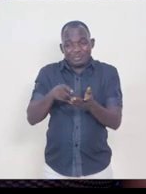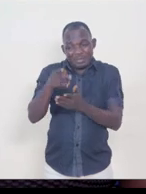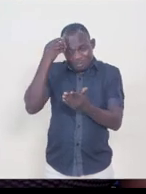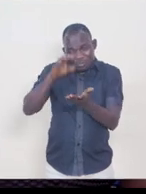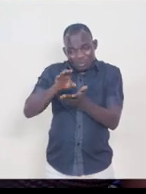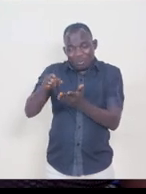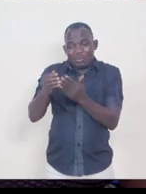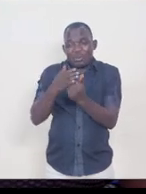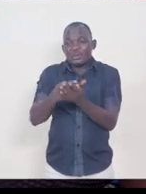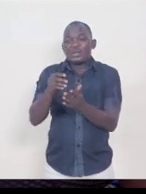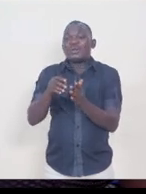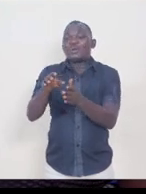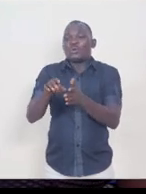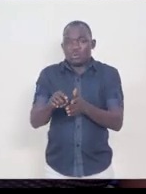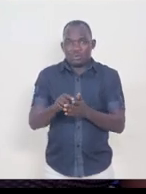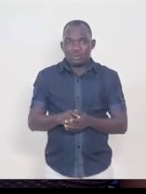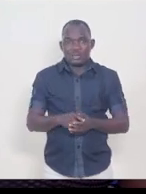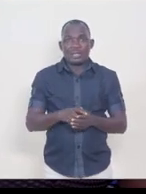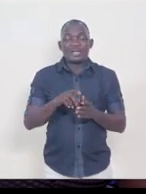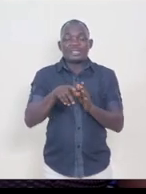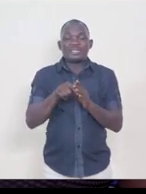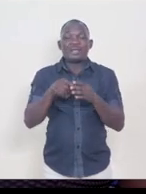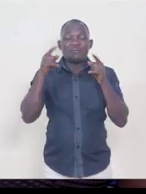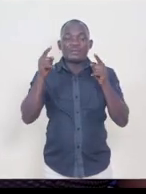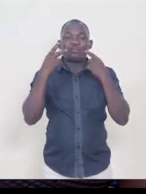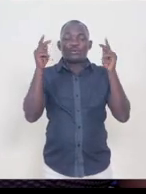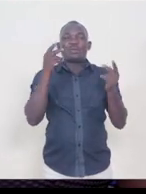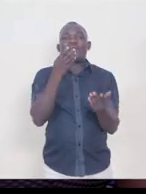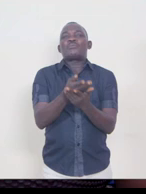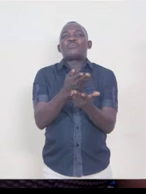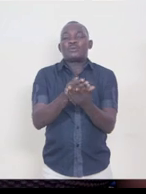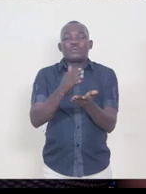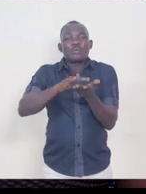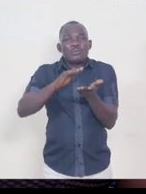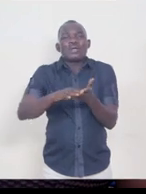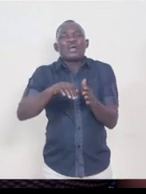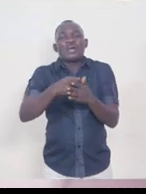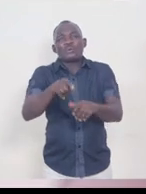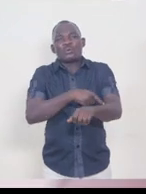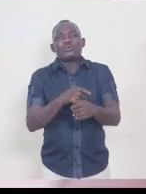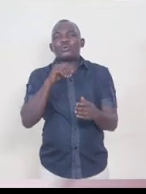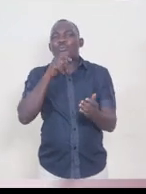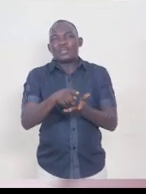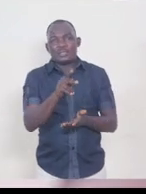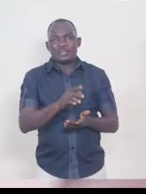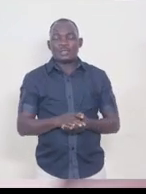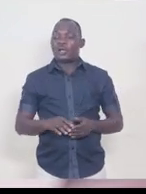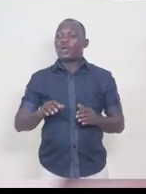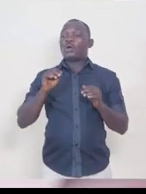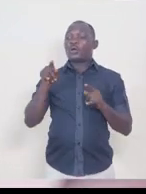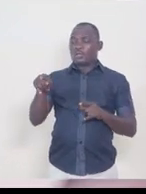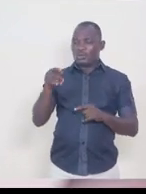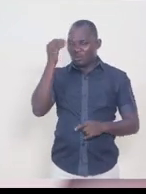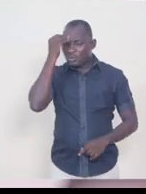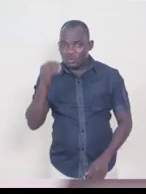her. And then render her a public apology for how all of this has been handled. Coco,